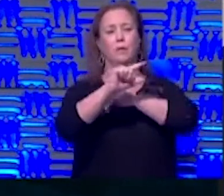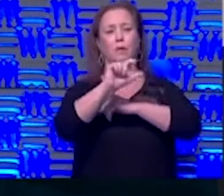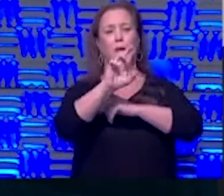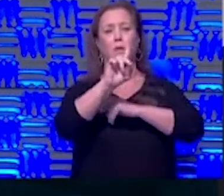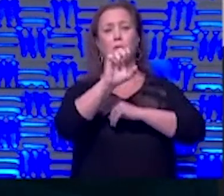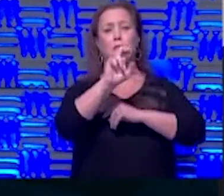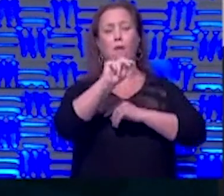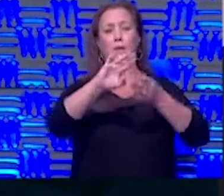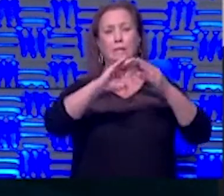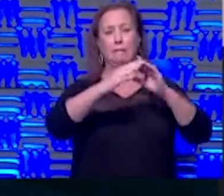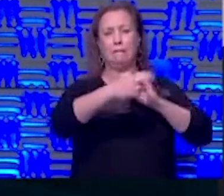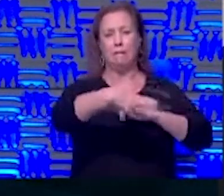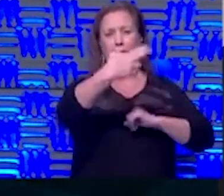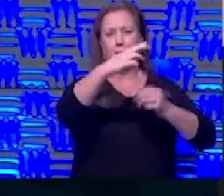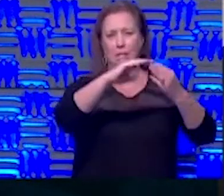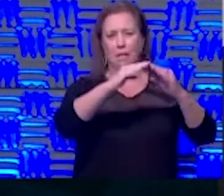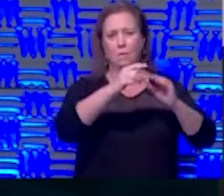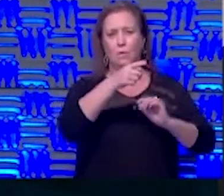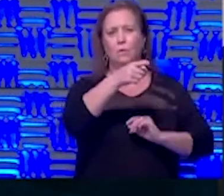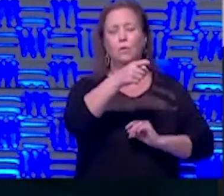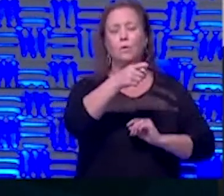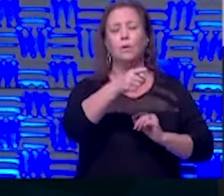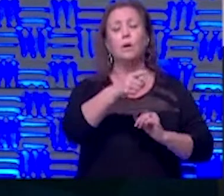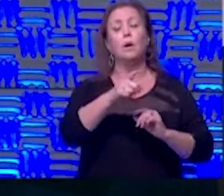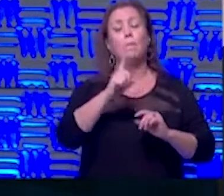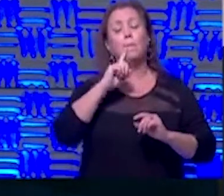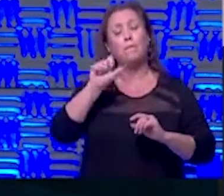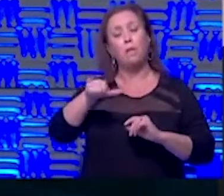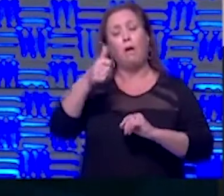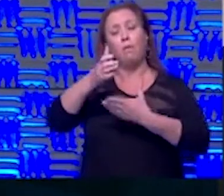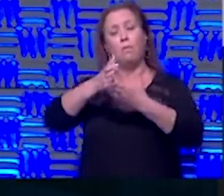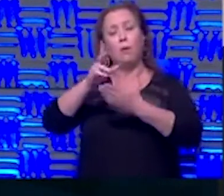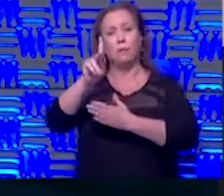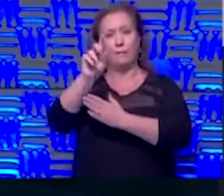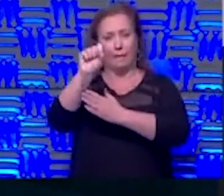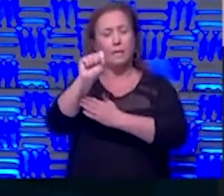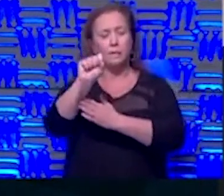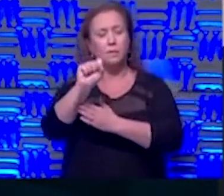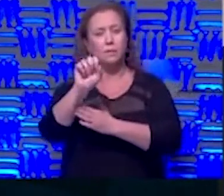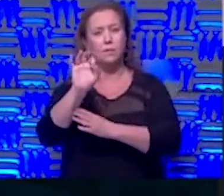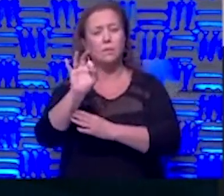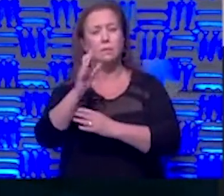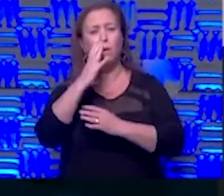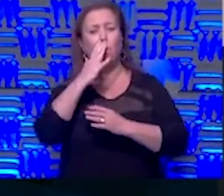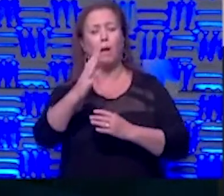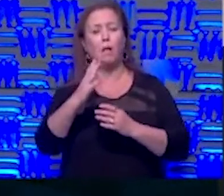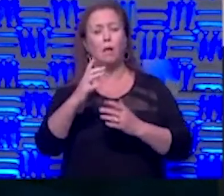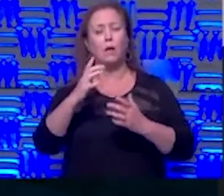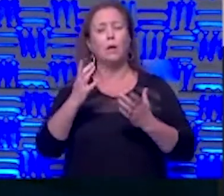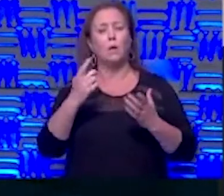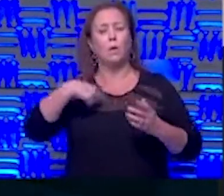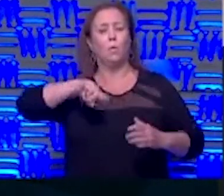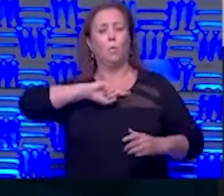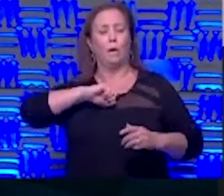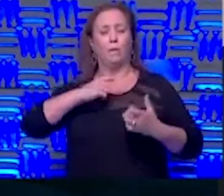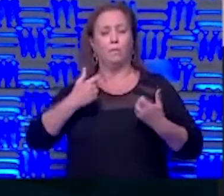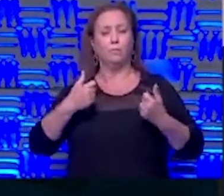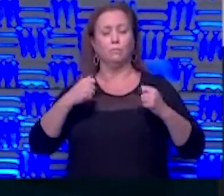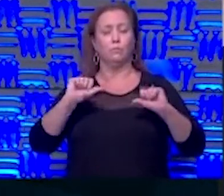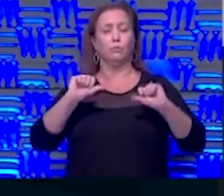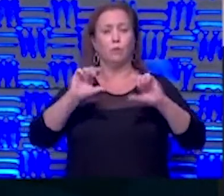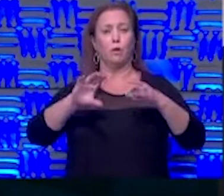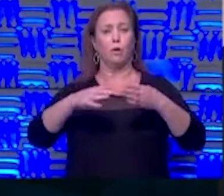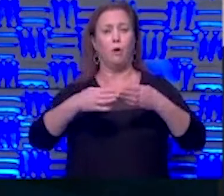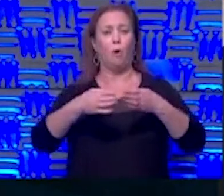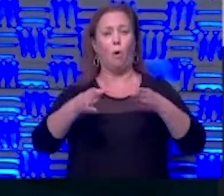area. But for the rest of Kansas, it's done well. So we've been able to progress to reopening